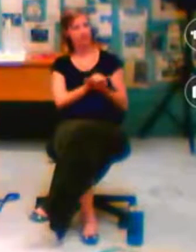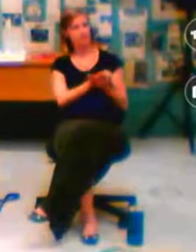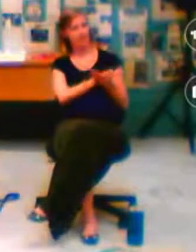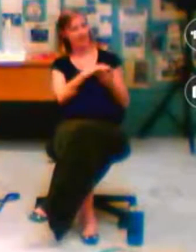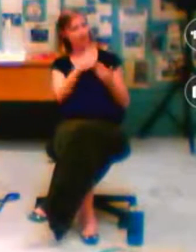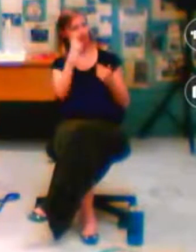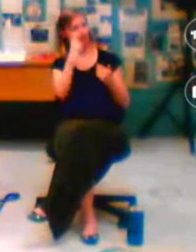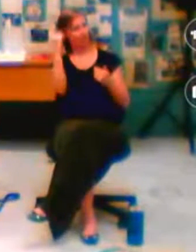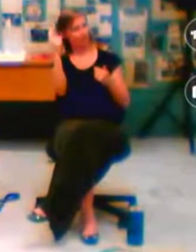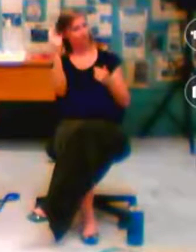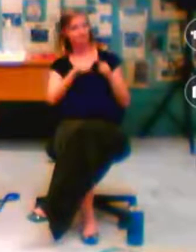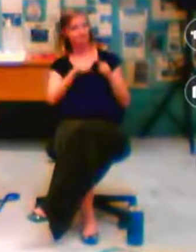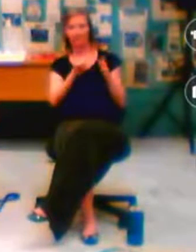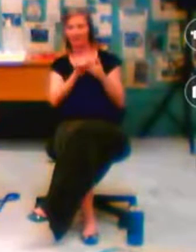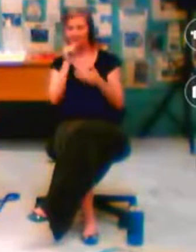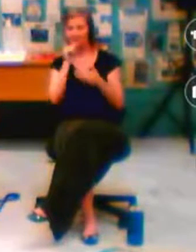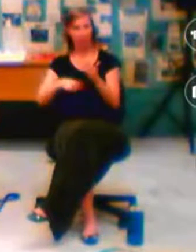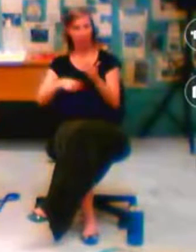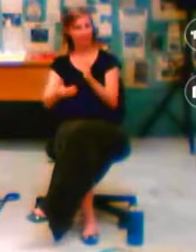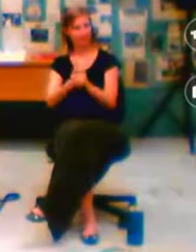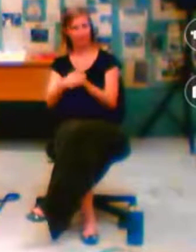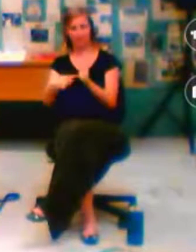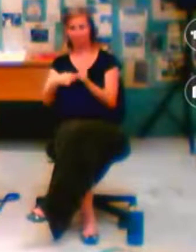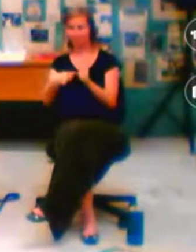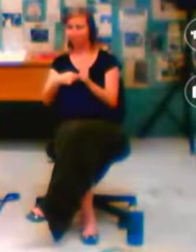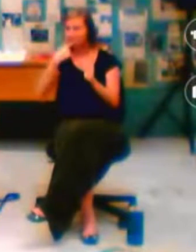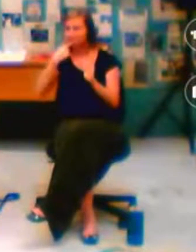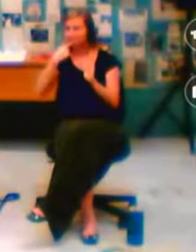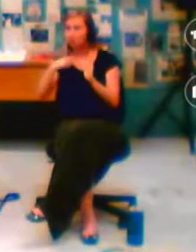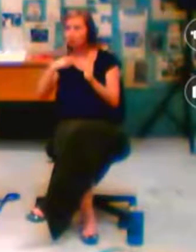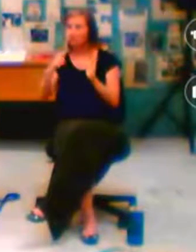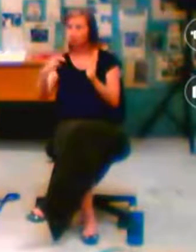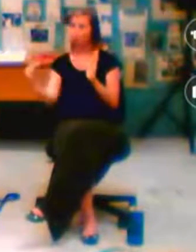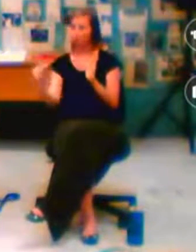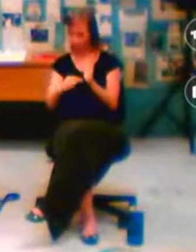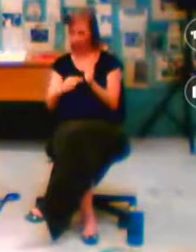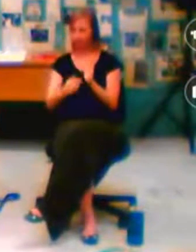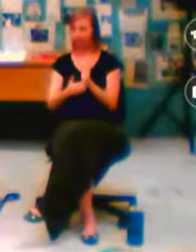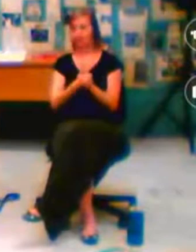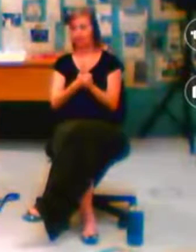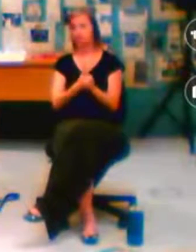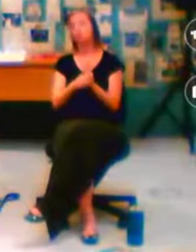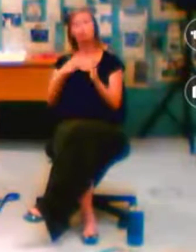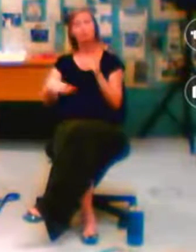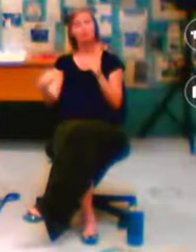69, Colorado Care. Can I do a minute? I think I'll do a minute.